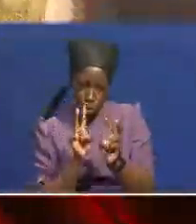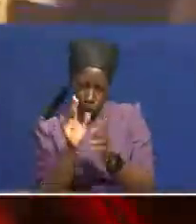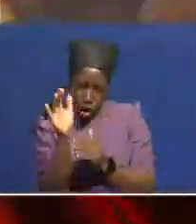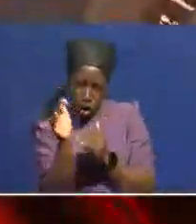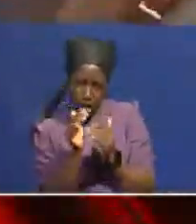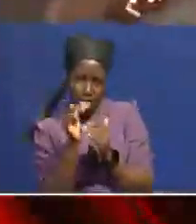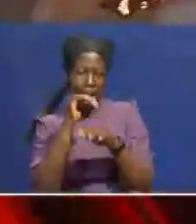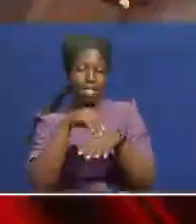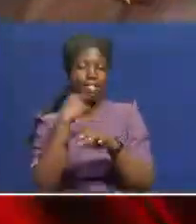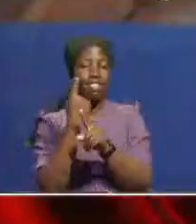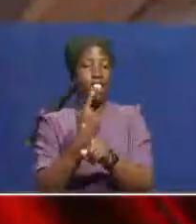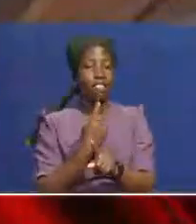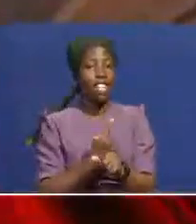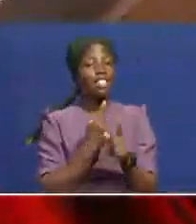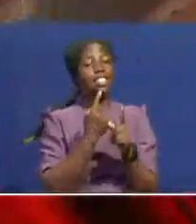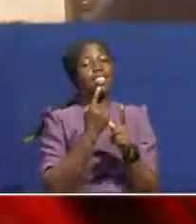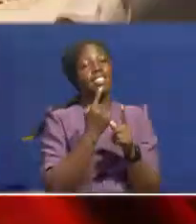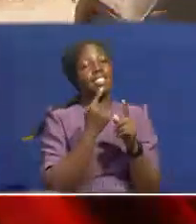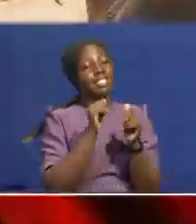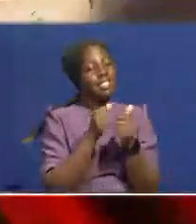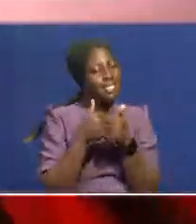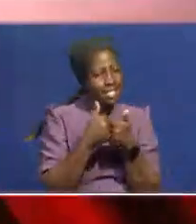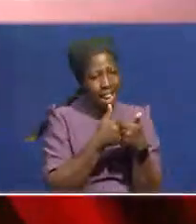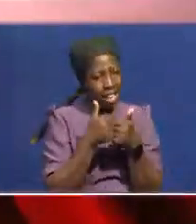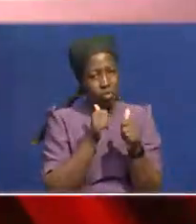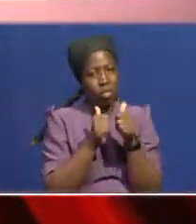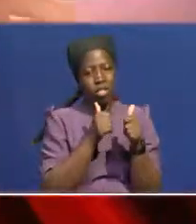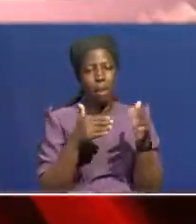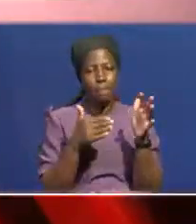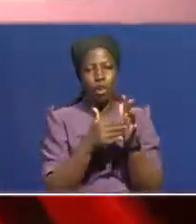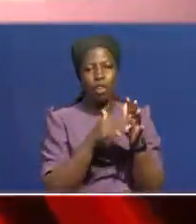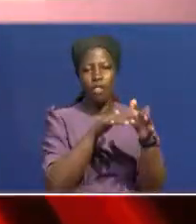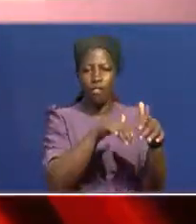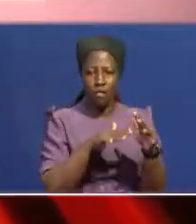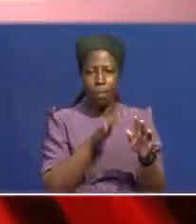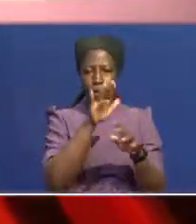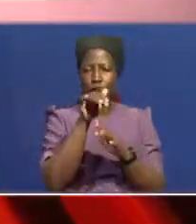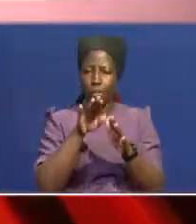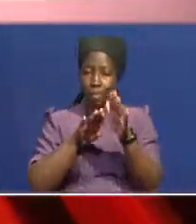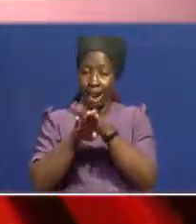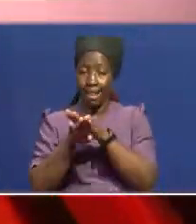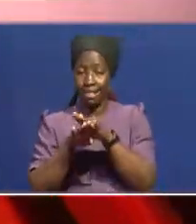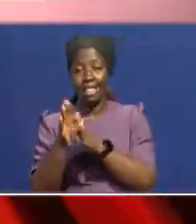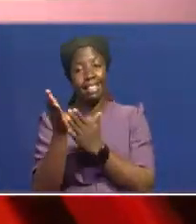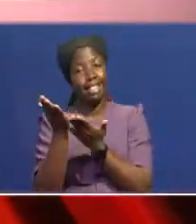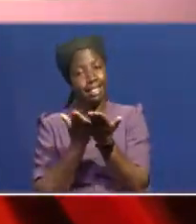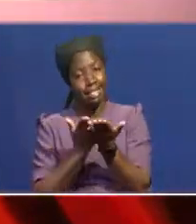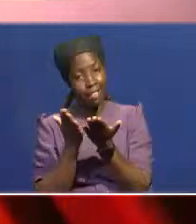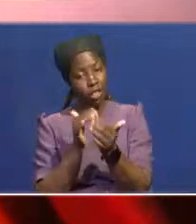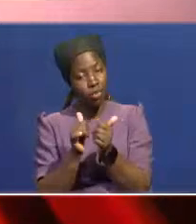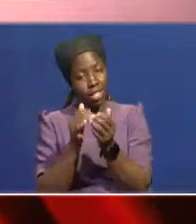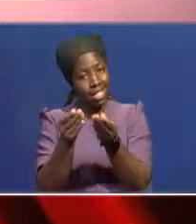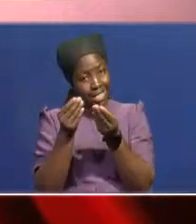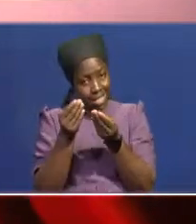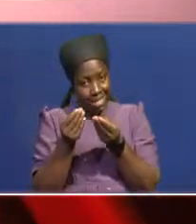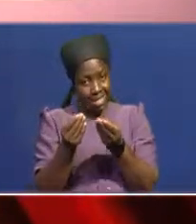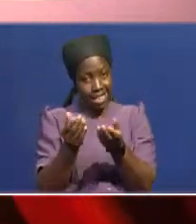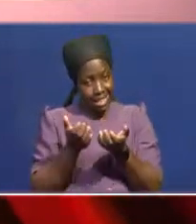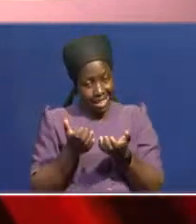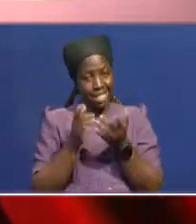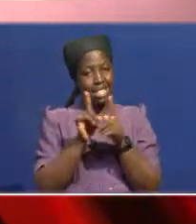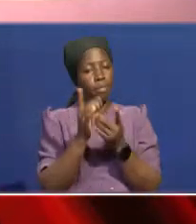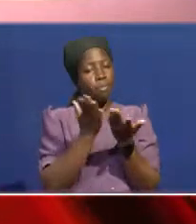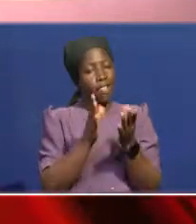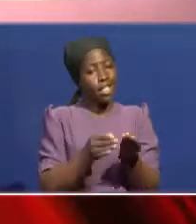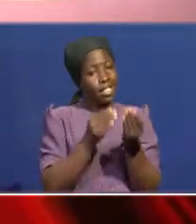at the different aspects of the challenges that have stopped farmers from accessing service they need and service providers providing services from which